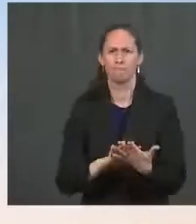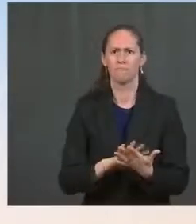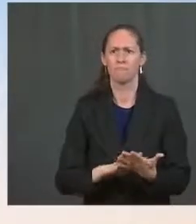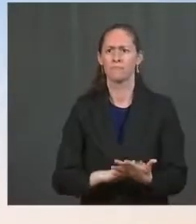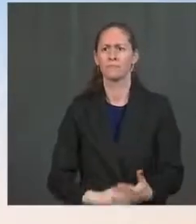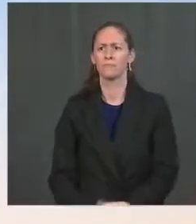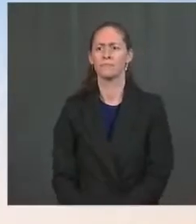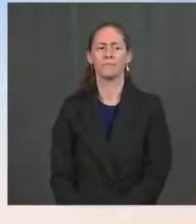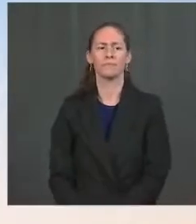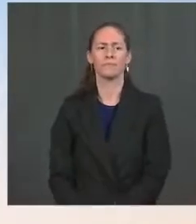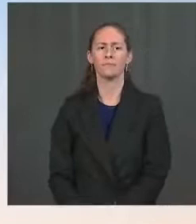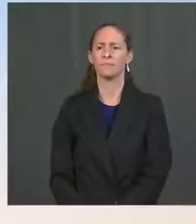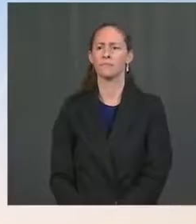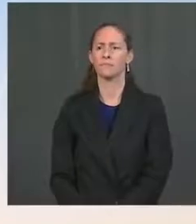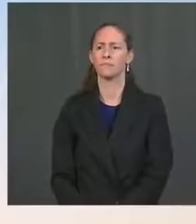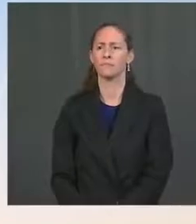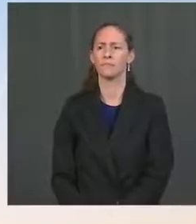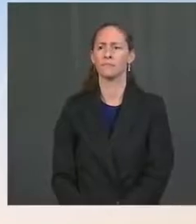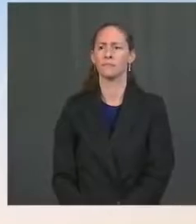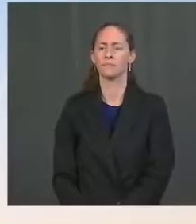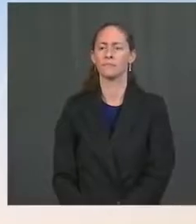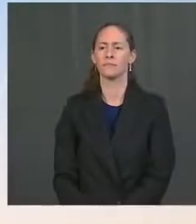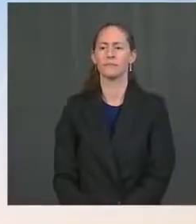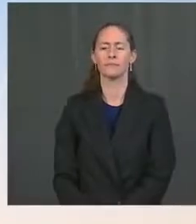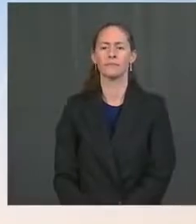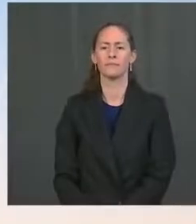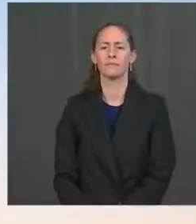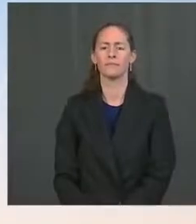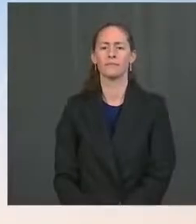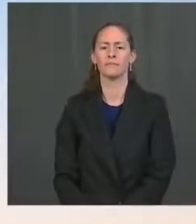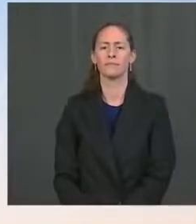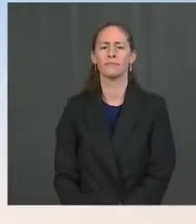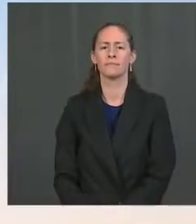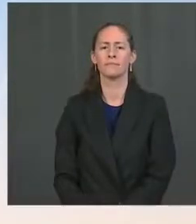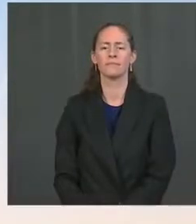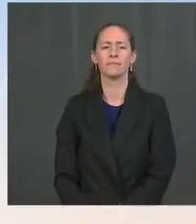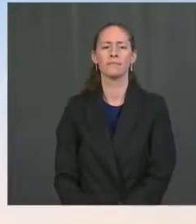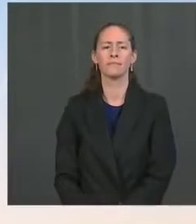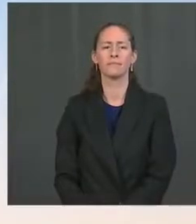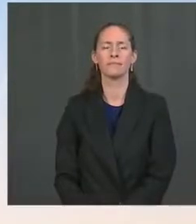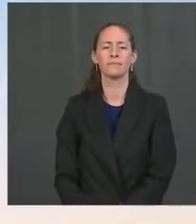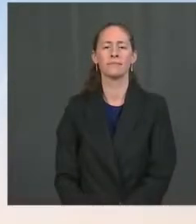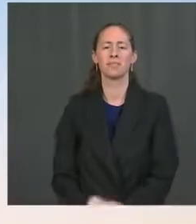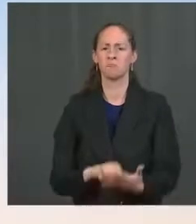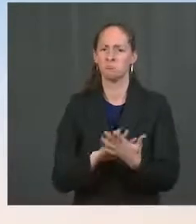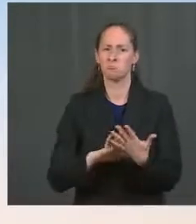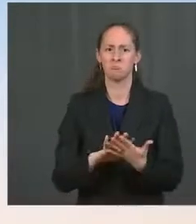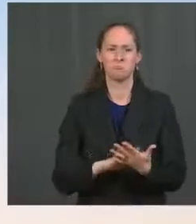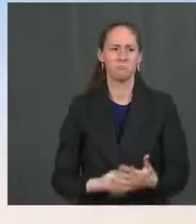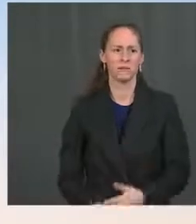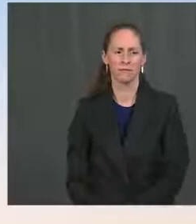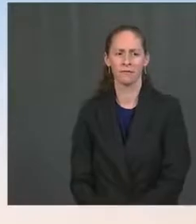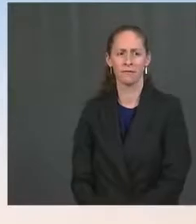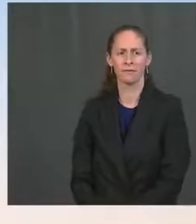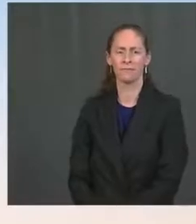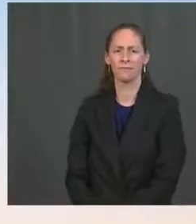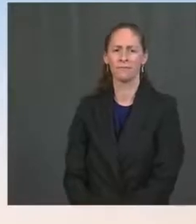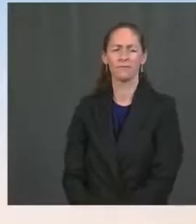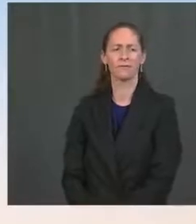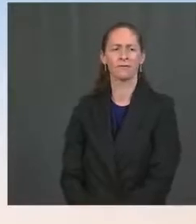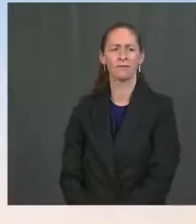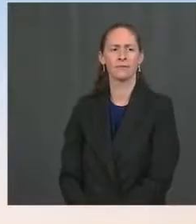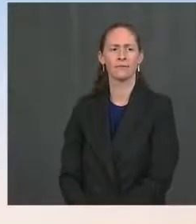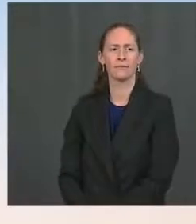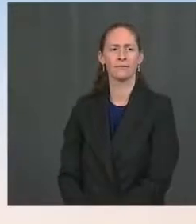been cooperative. That's what the statement conveys, yes. And then on a different topic, the president's speech this afternoon. The president's going to sign an executive